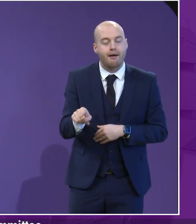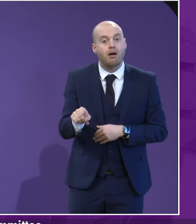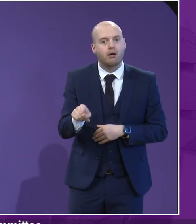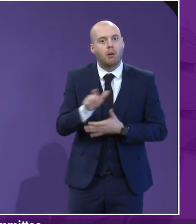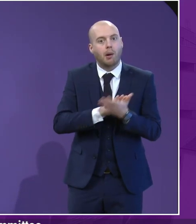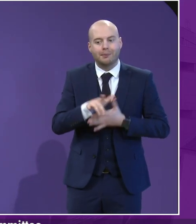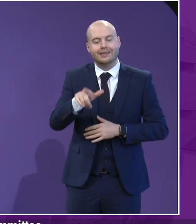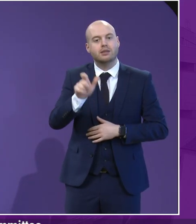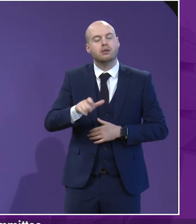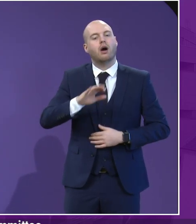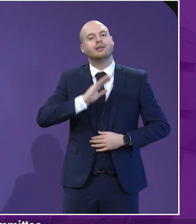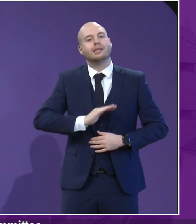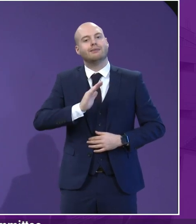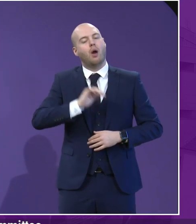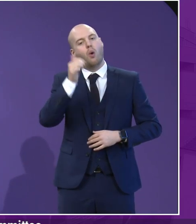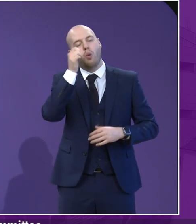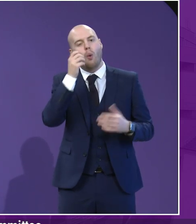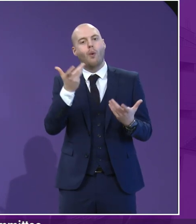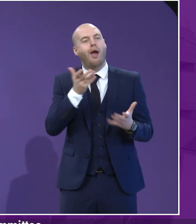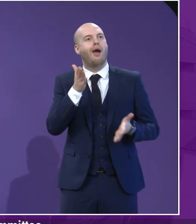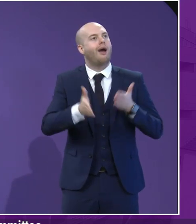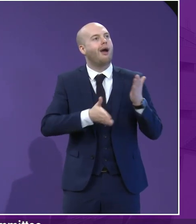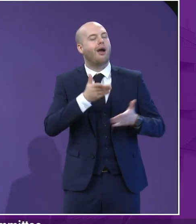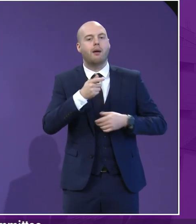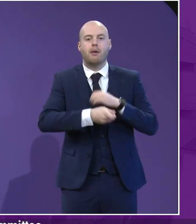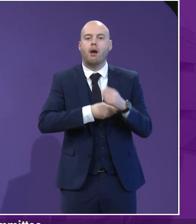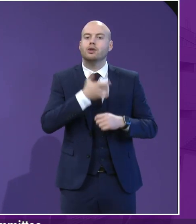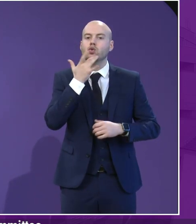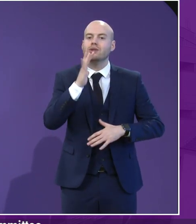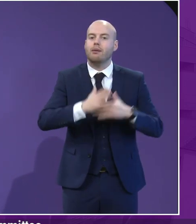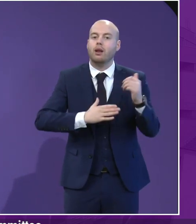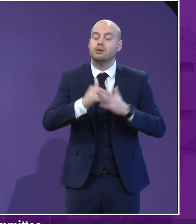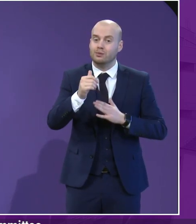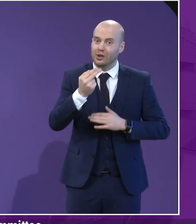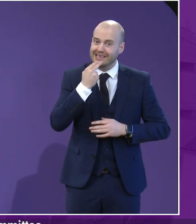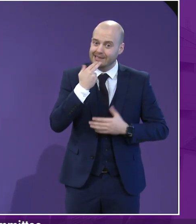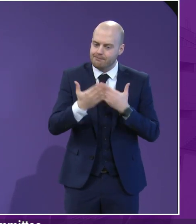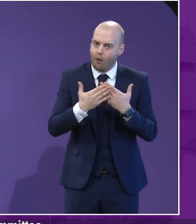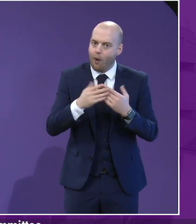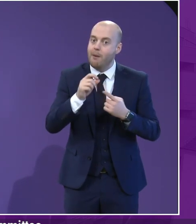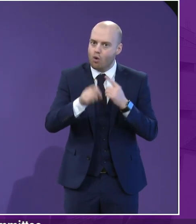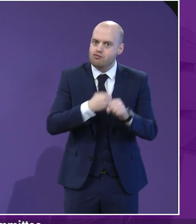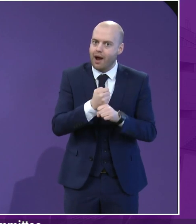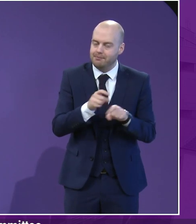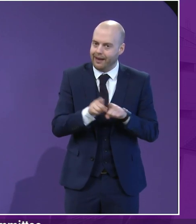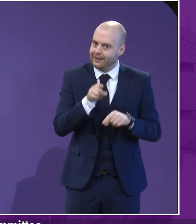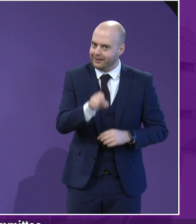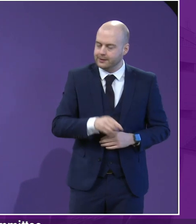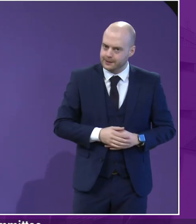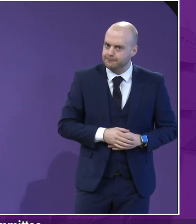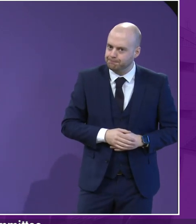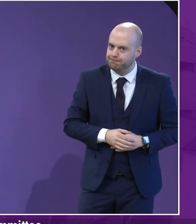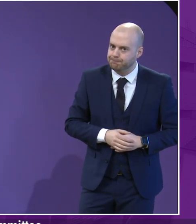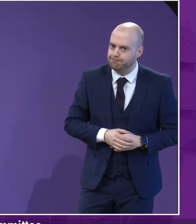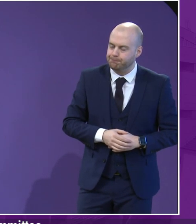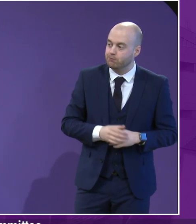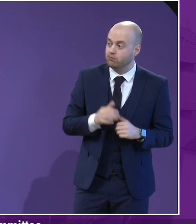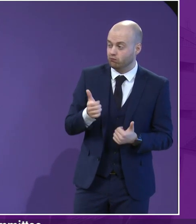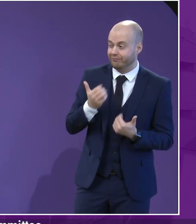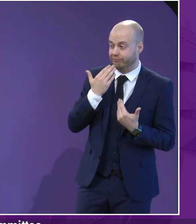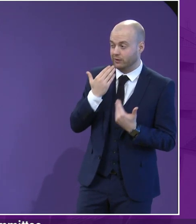side of it, actually, you know, someone with autism could potentially find it very difficult to make that transition. Glasgow Caledonian